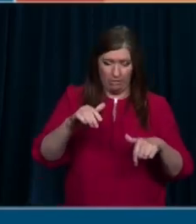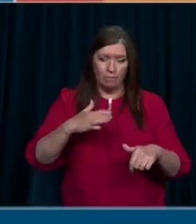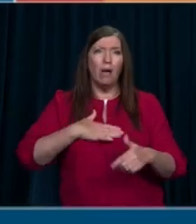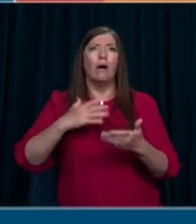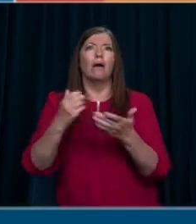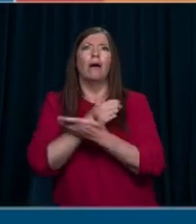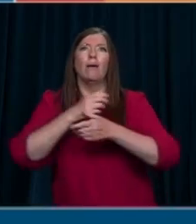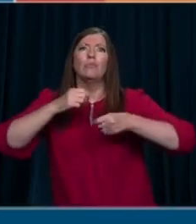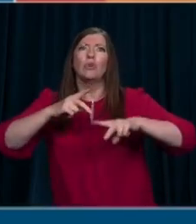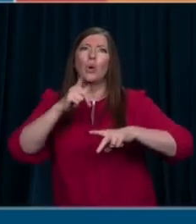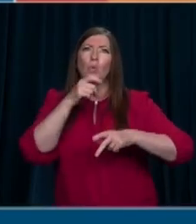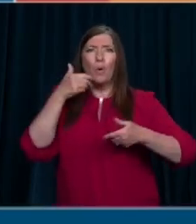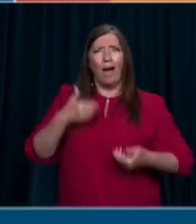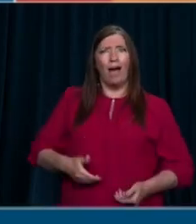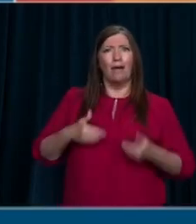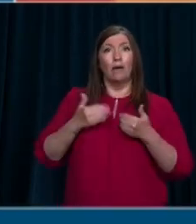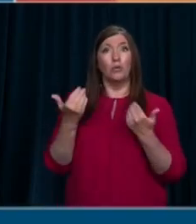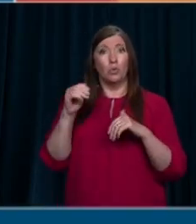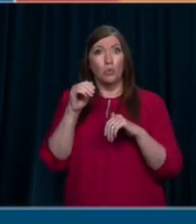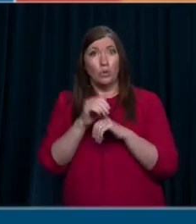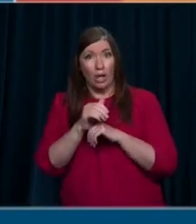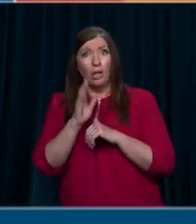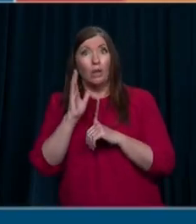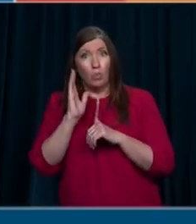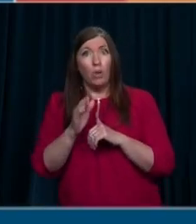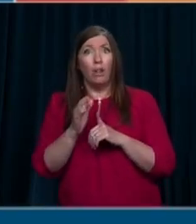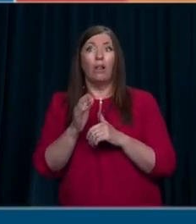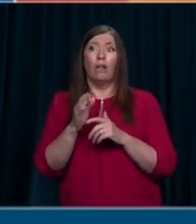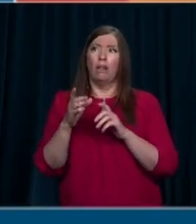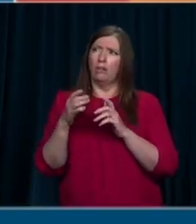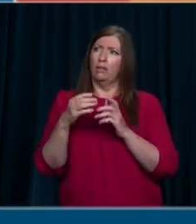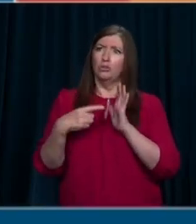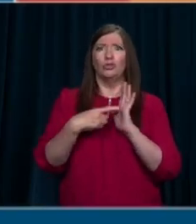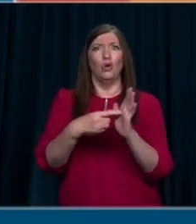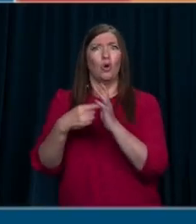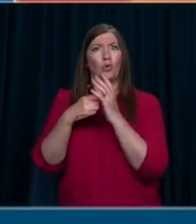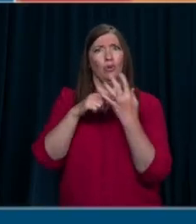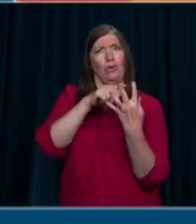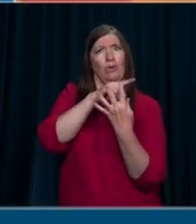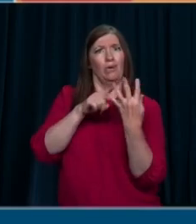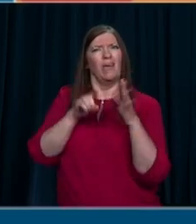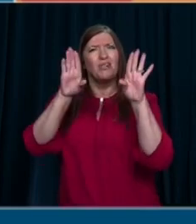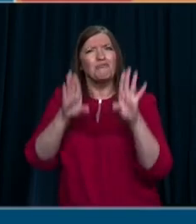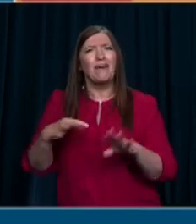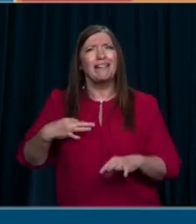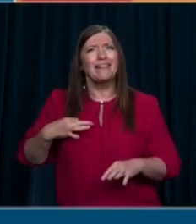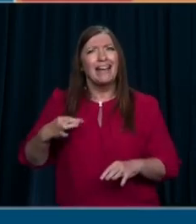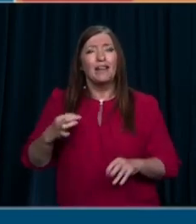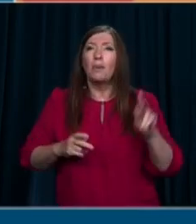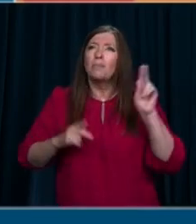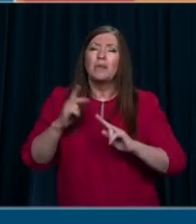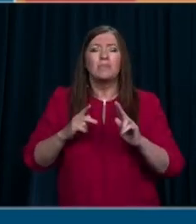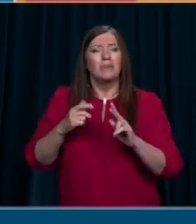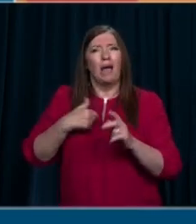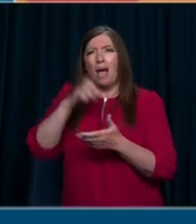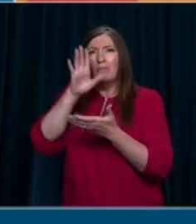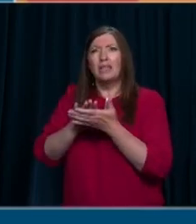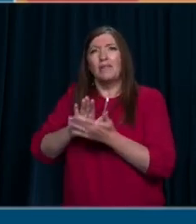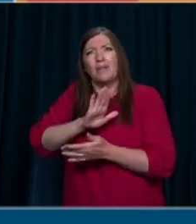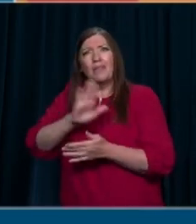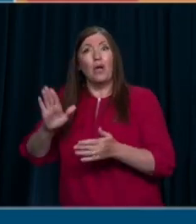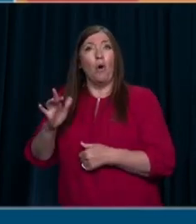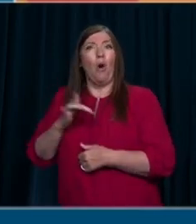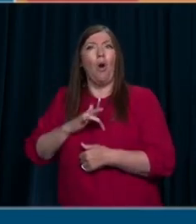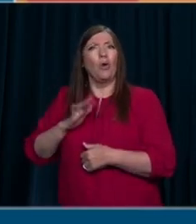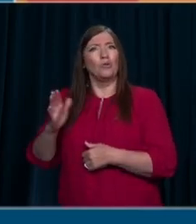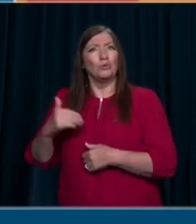opportunity to introduce myself to you. And tonight you're going to be treated to a panel of great candidates and people that I believe in their heart and soul want